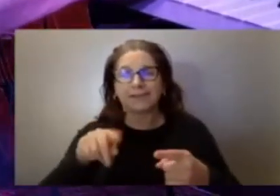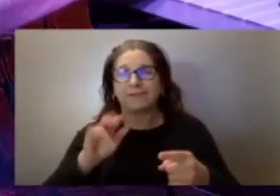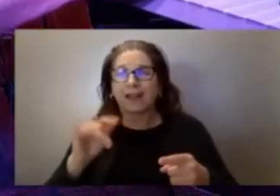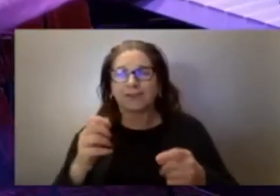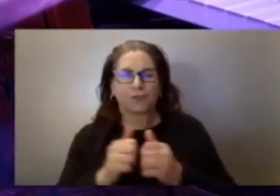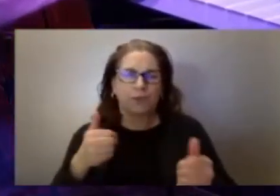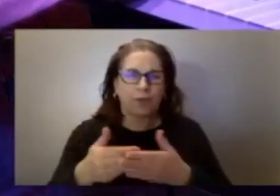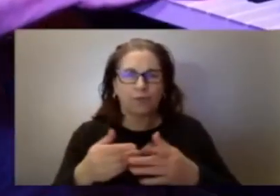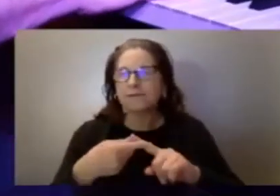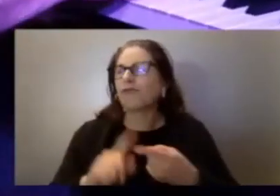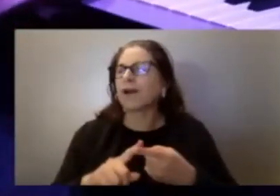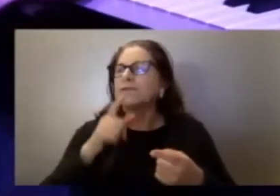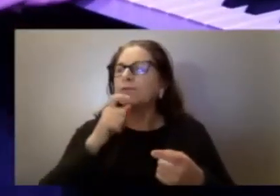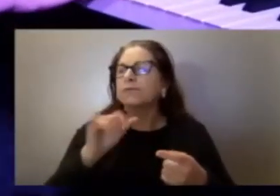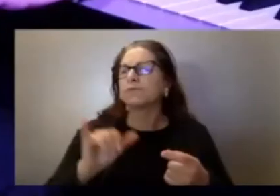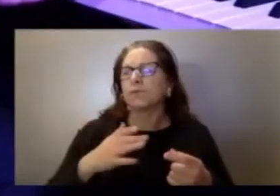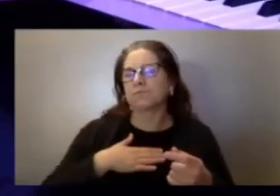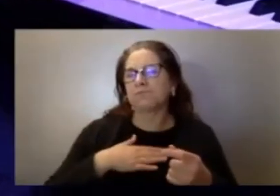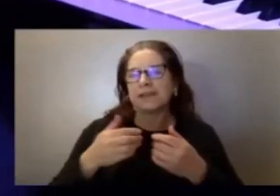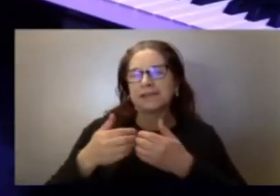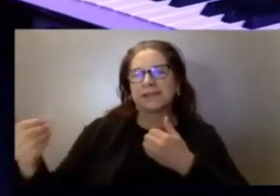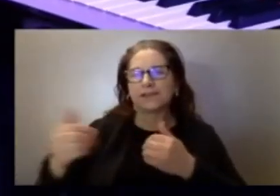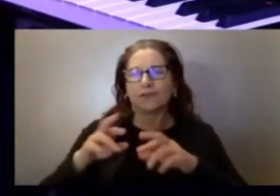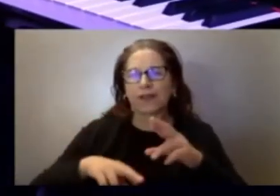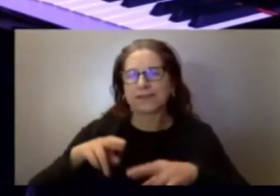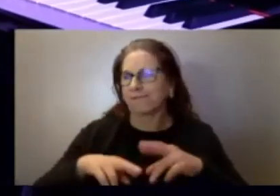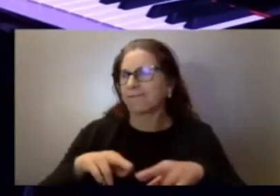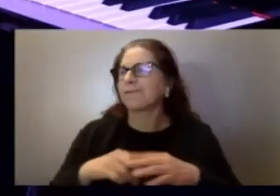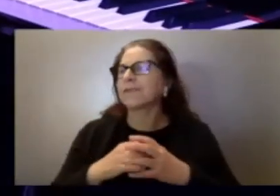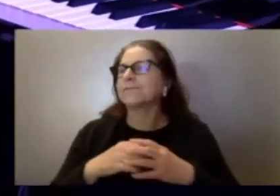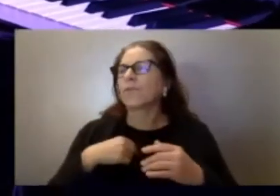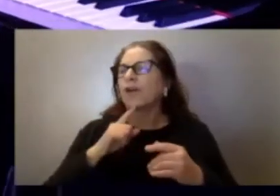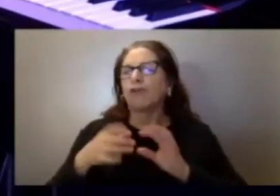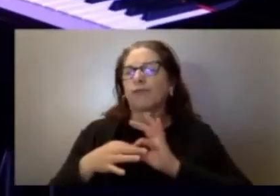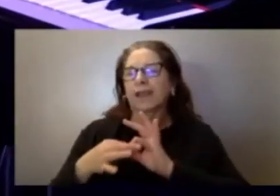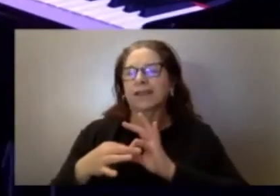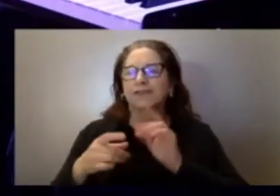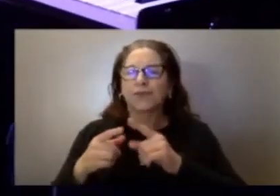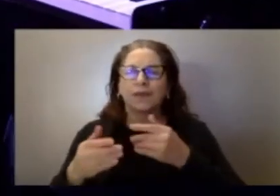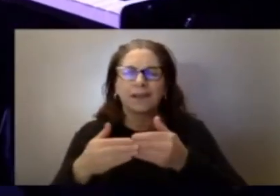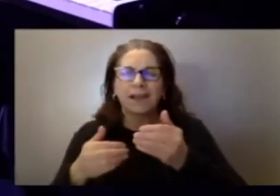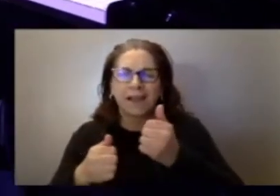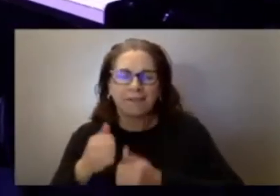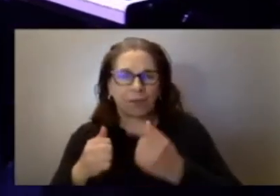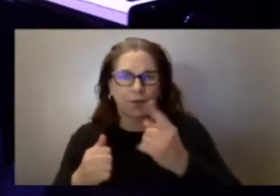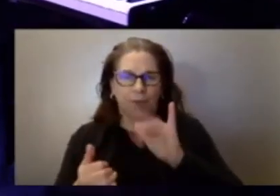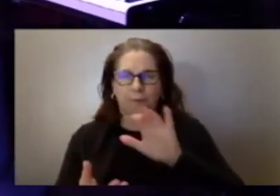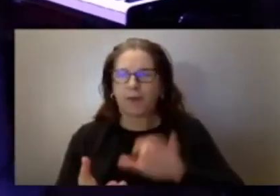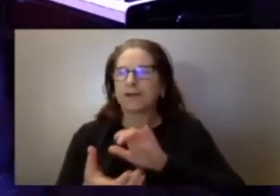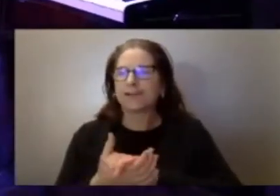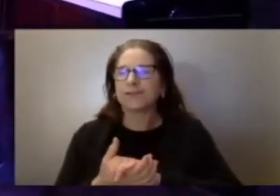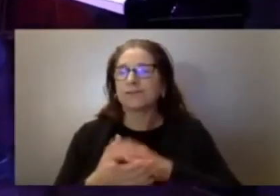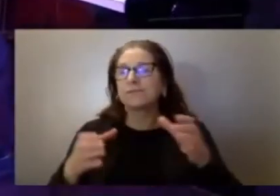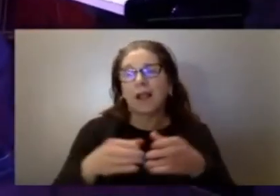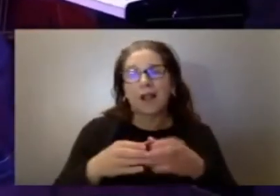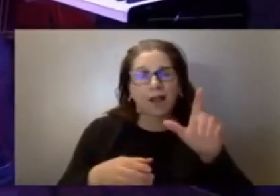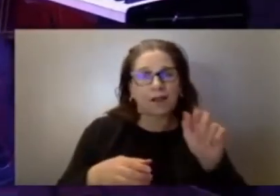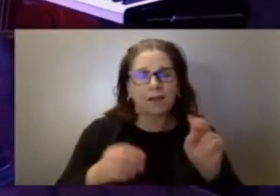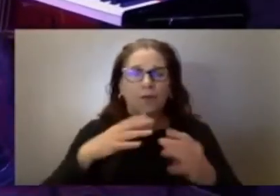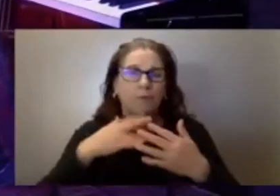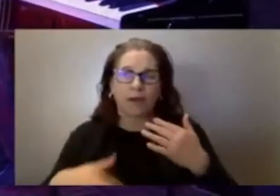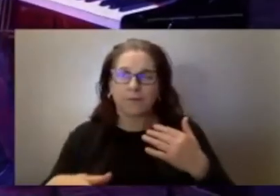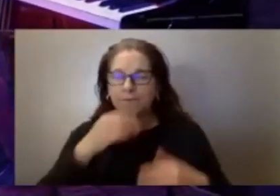I have traveled to the village with a close friend who is also a distant relative. We are related to nearly everyone